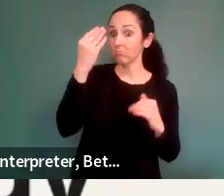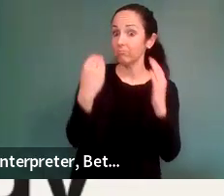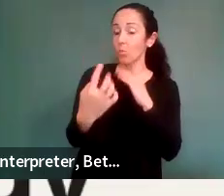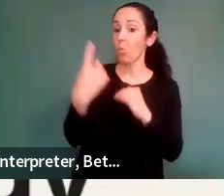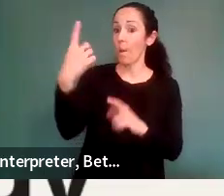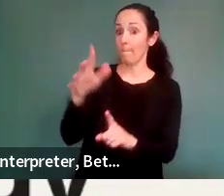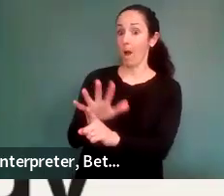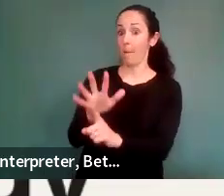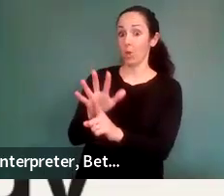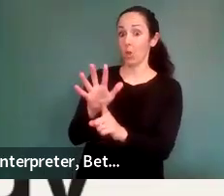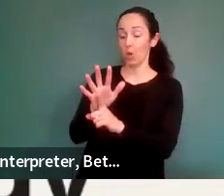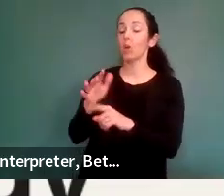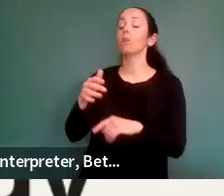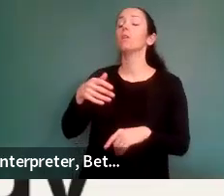it's